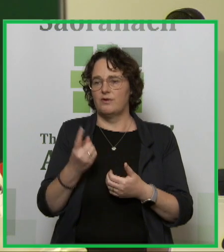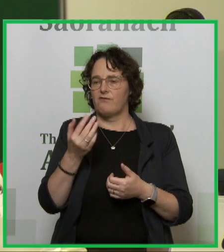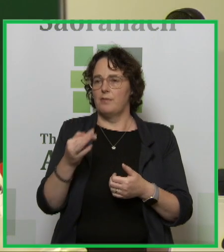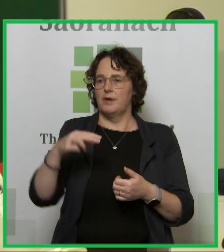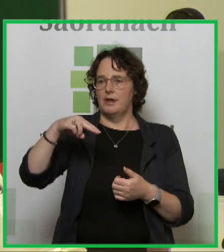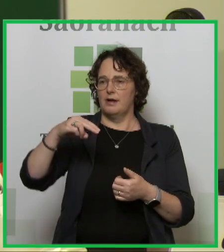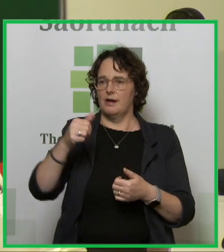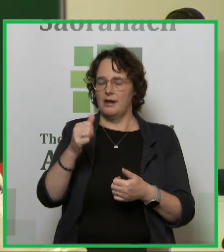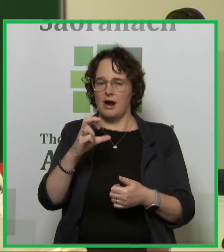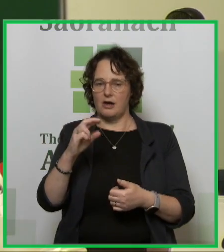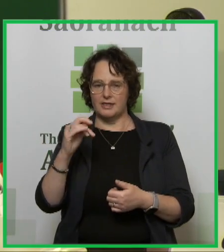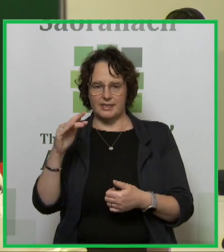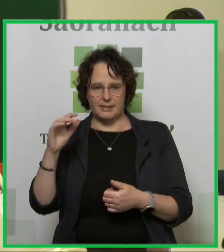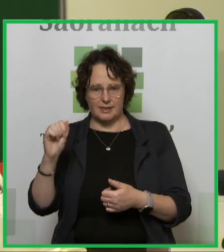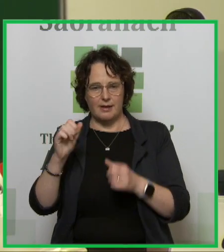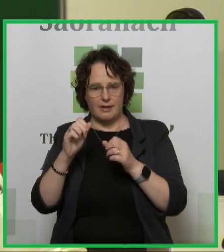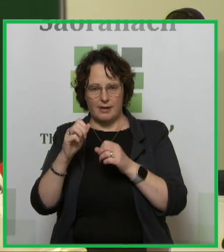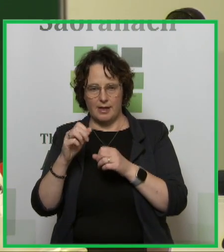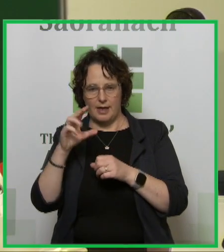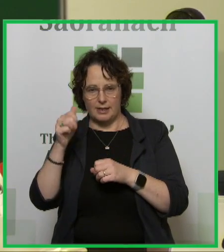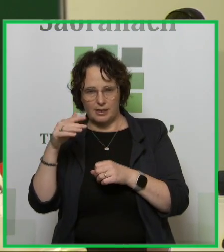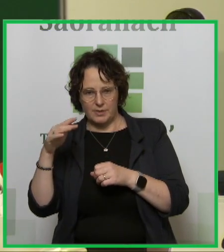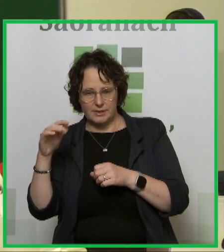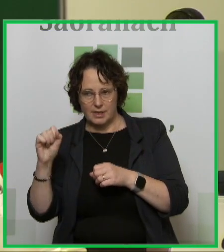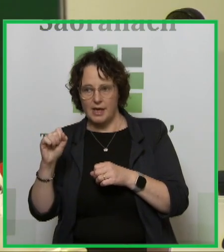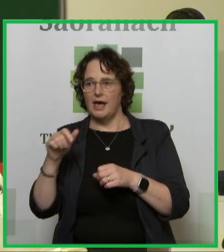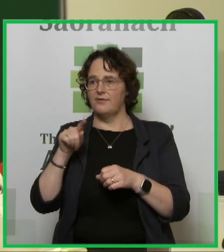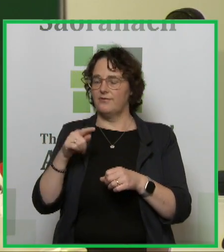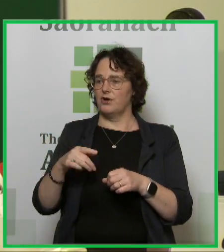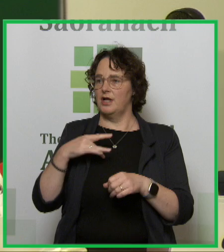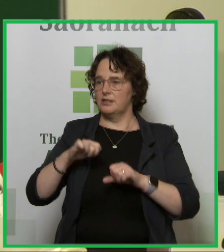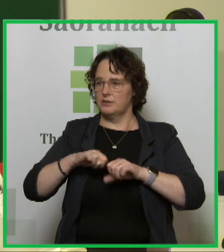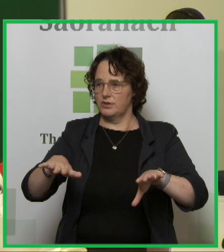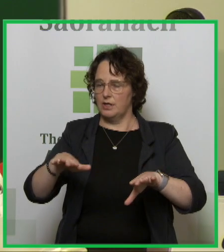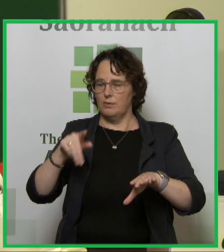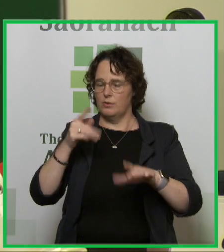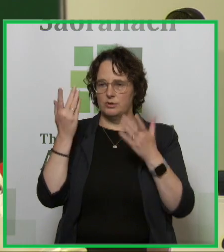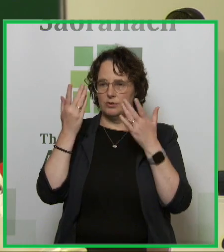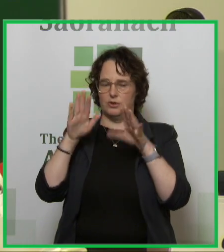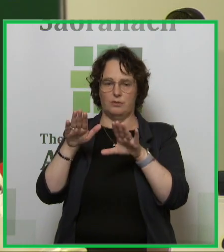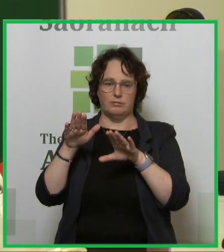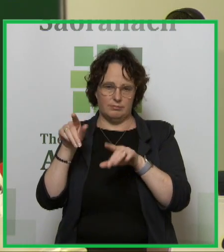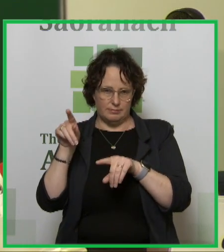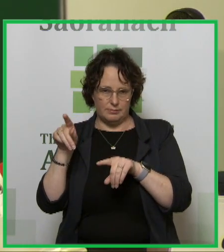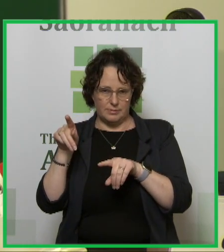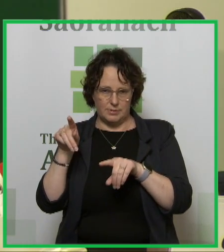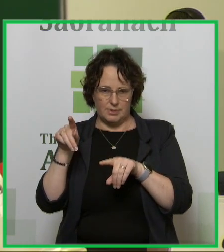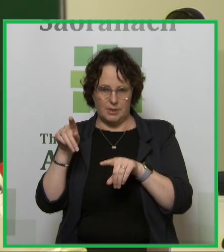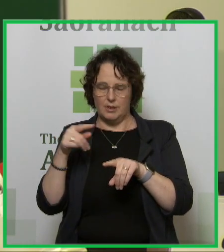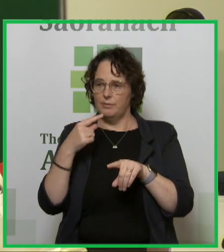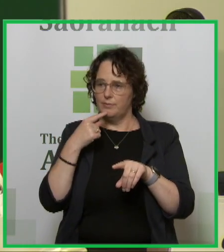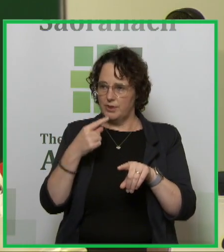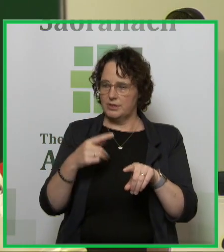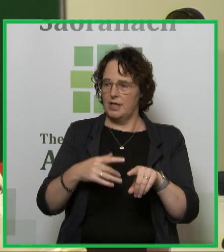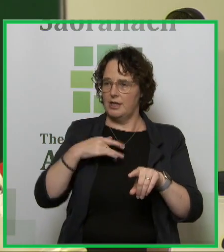and for those who are watching through a live stream, the camera won't, for obvious reasons of the presentation, be on Andy and Sean, but those on live